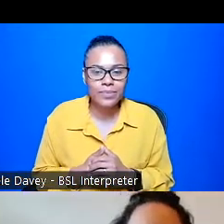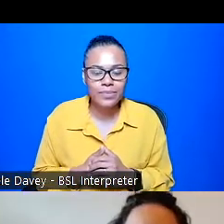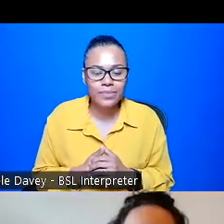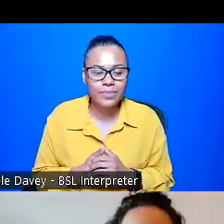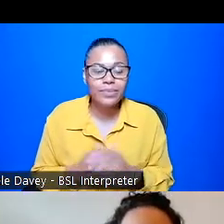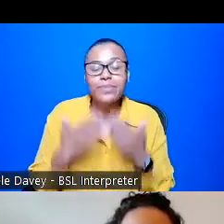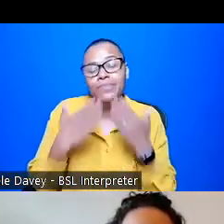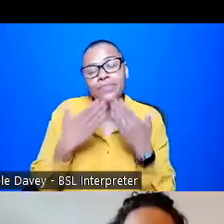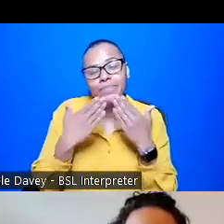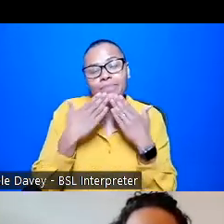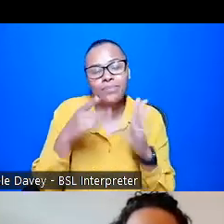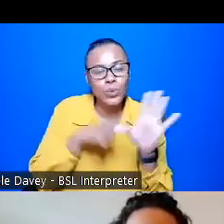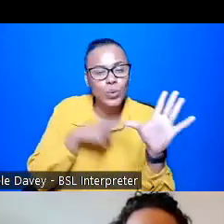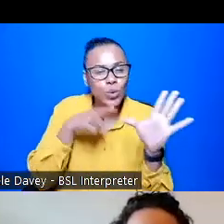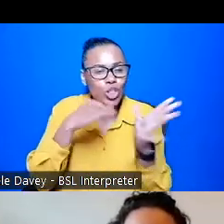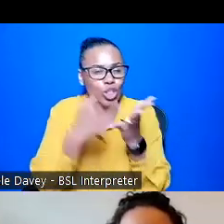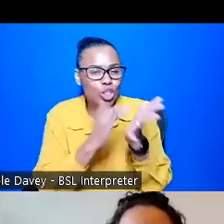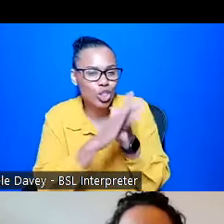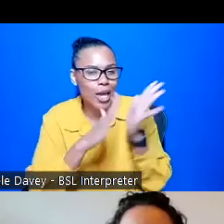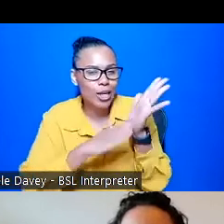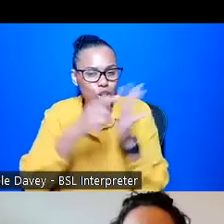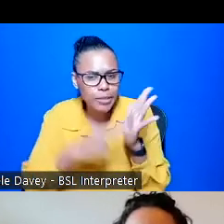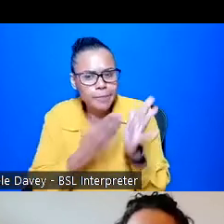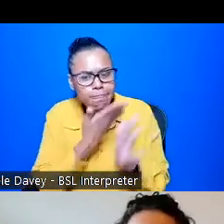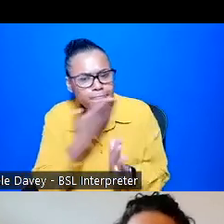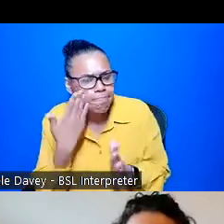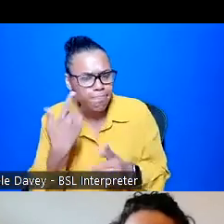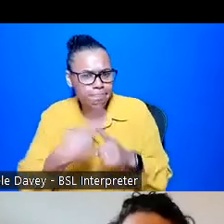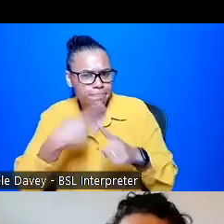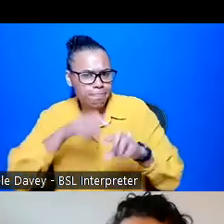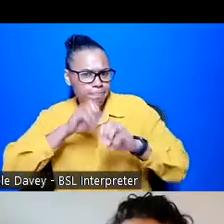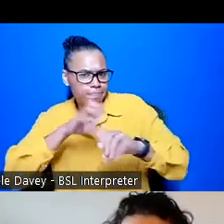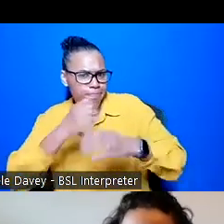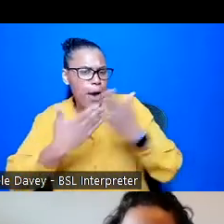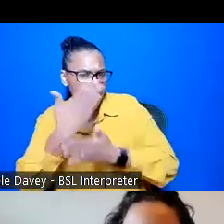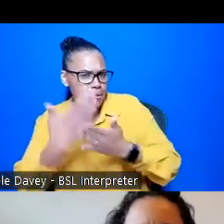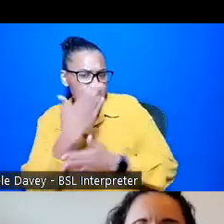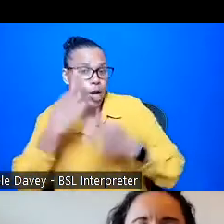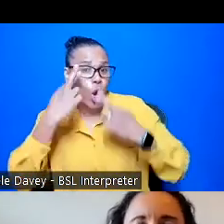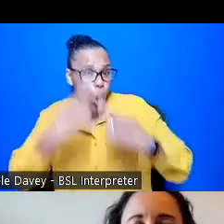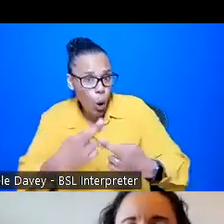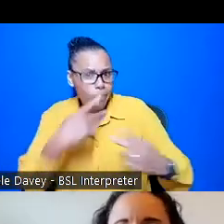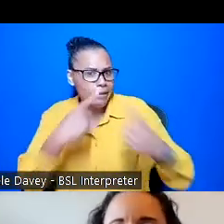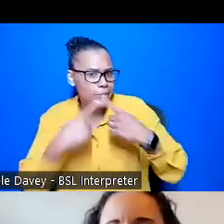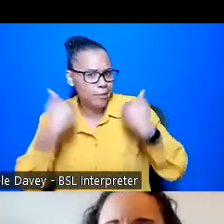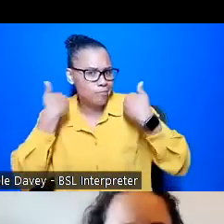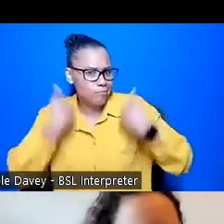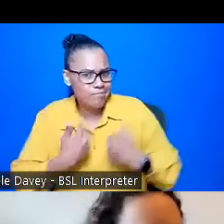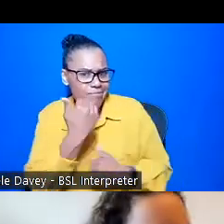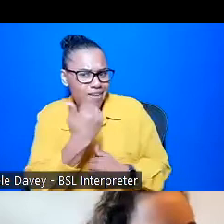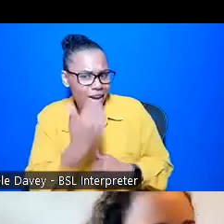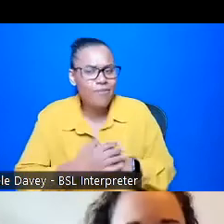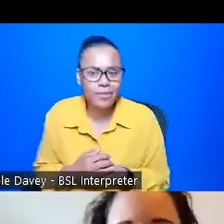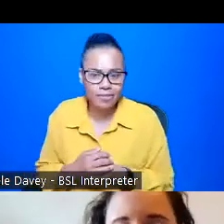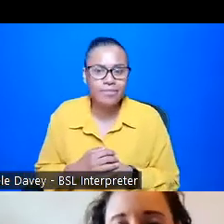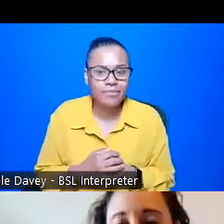A big thanks to Yashmin there, really key update for us. I hope that that was informative for you. We are